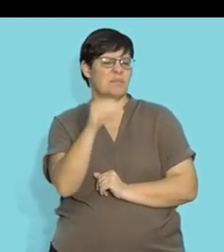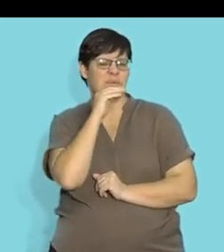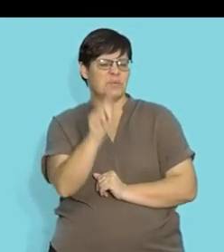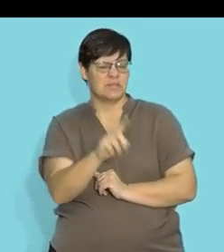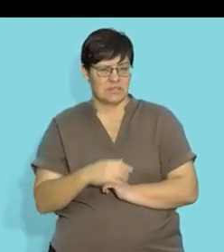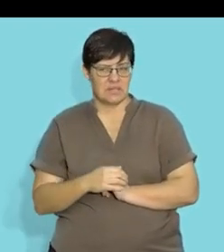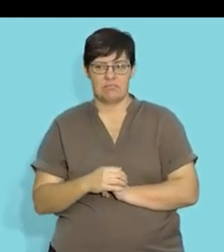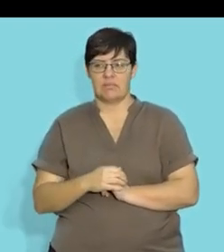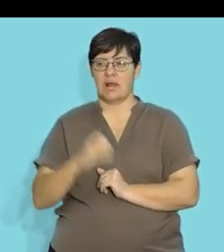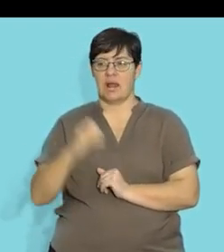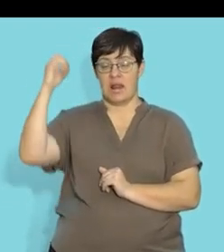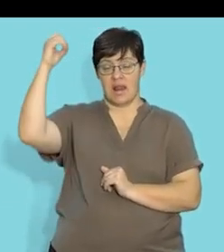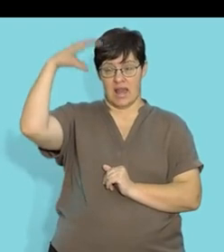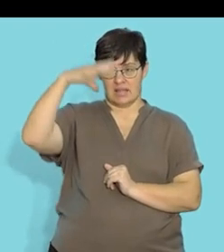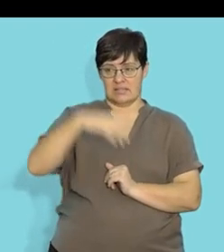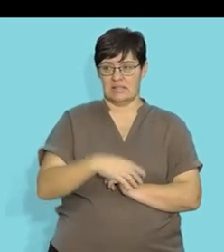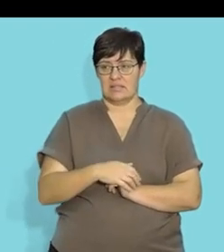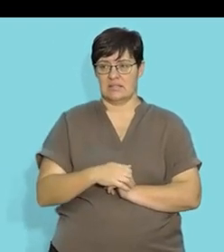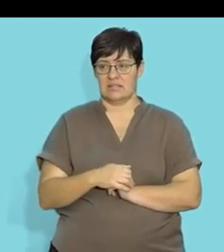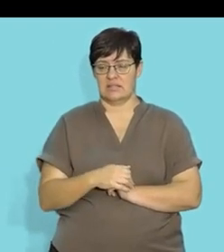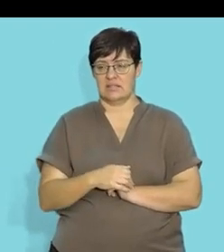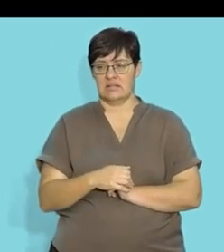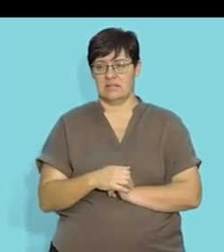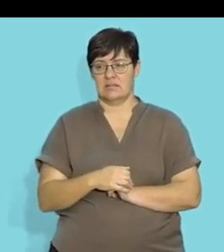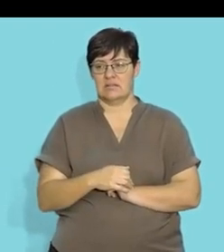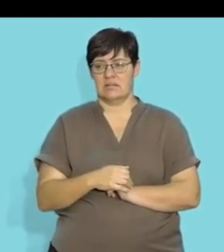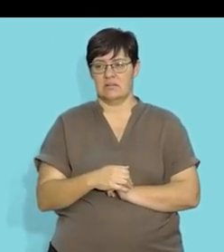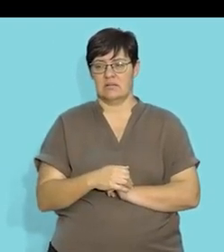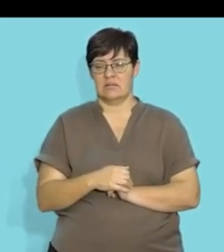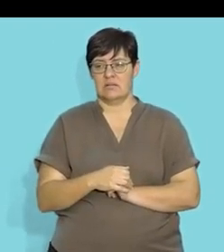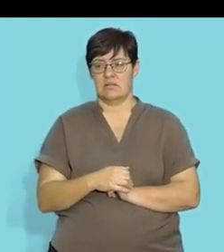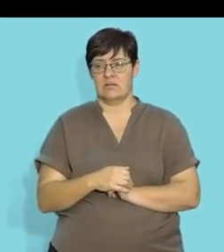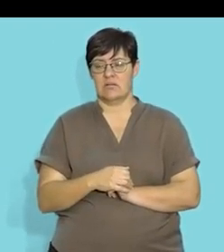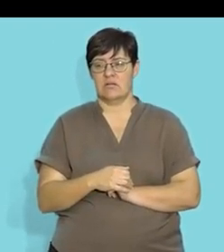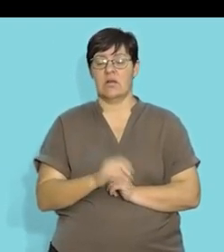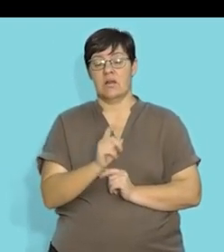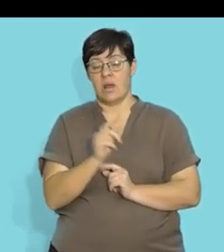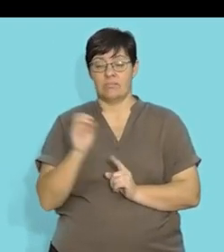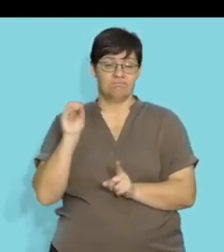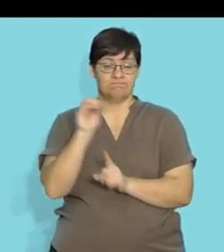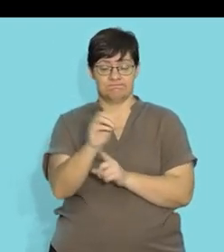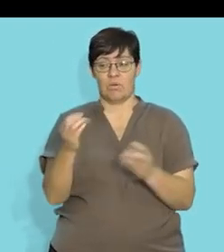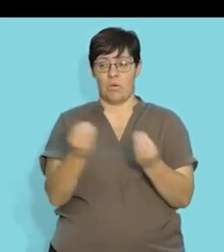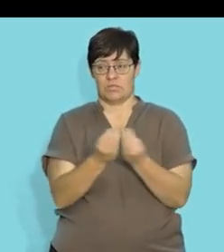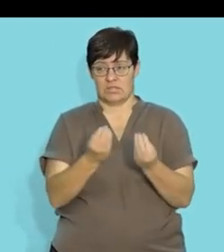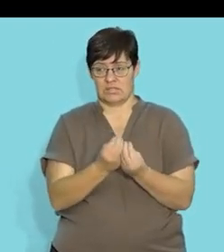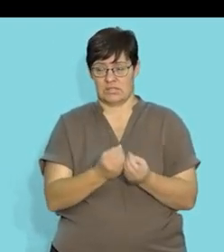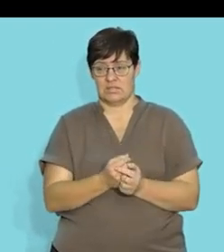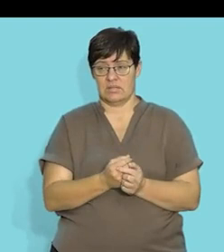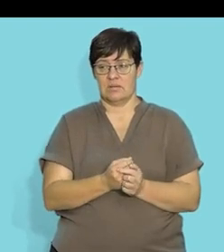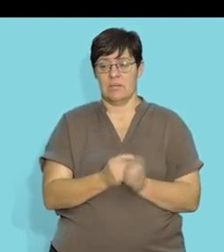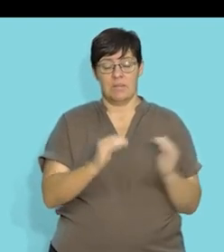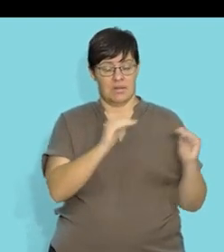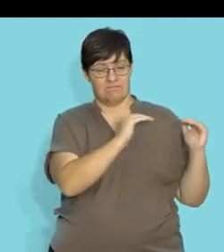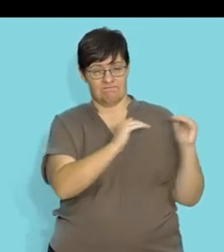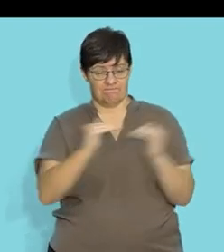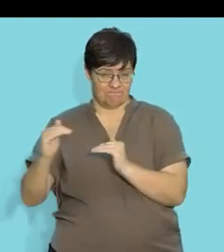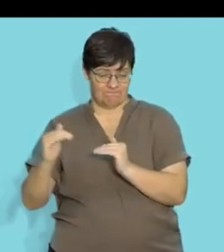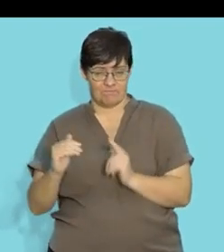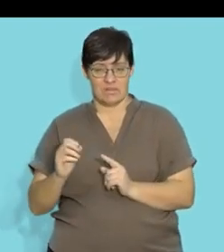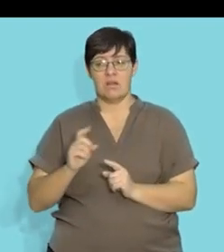light and that light was being directed towards an object, that is a unidirectional